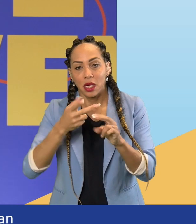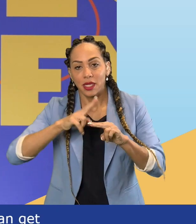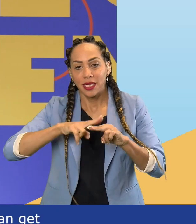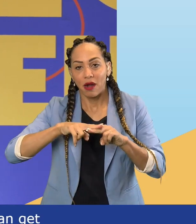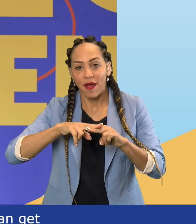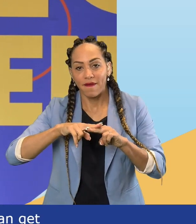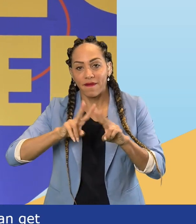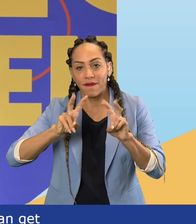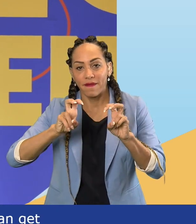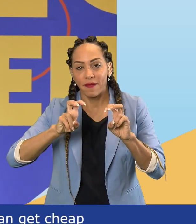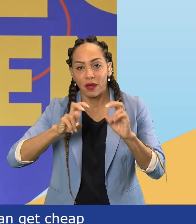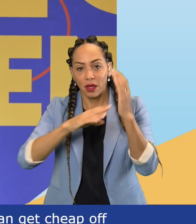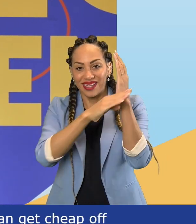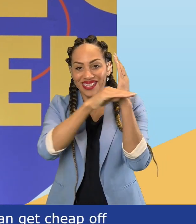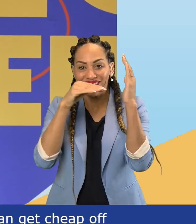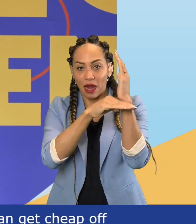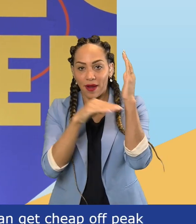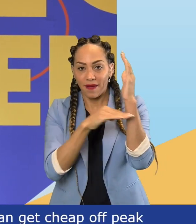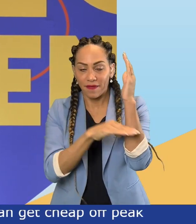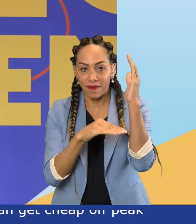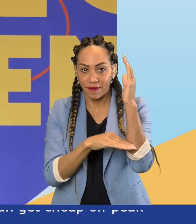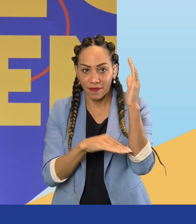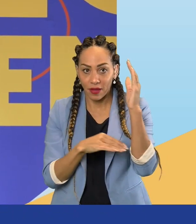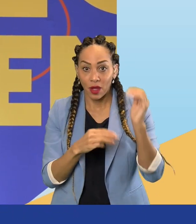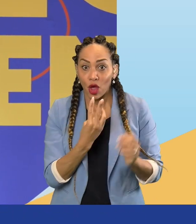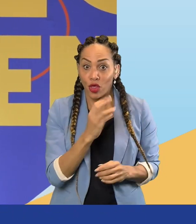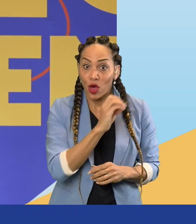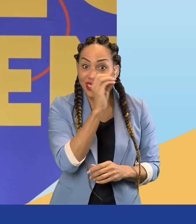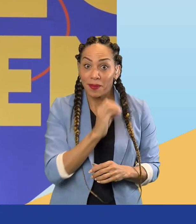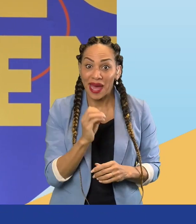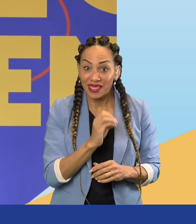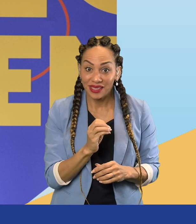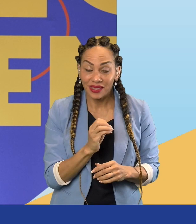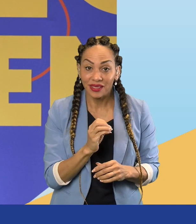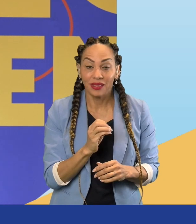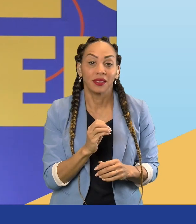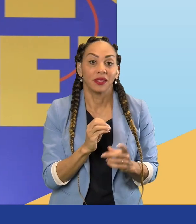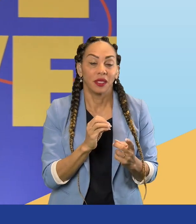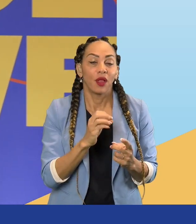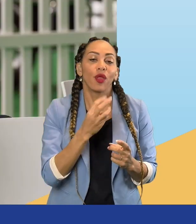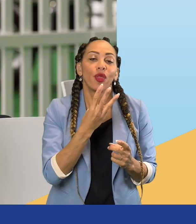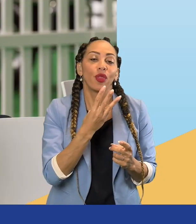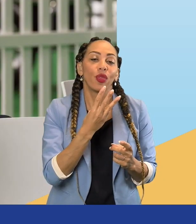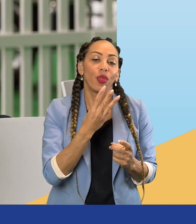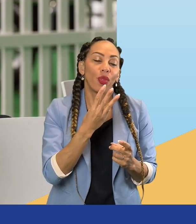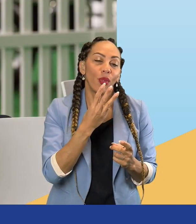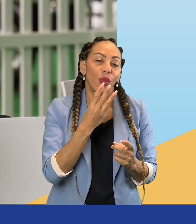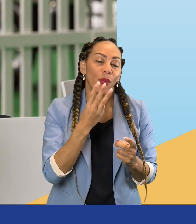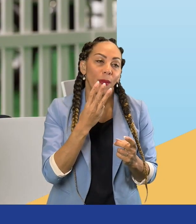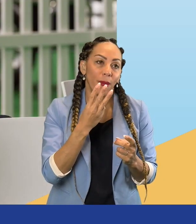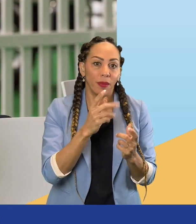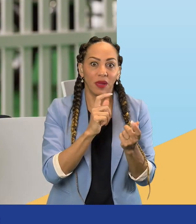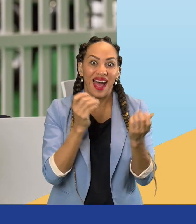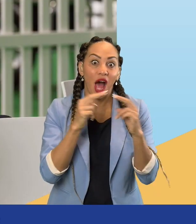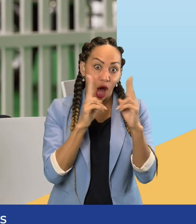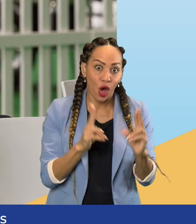car overnight, your 30 pence a kilowatt at home suddenly becomes about 7 pence a kilowatt overnight. And what that translates